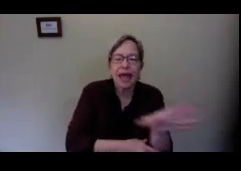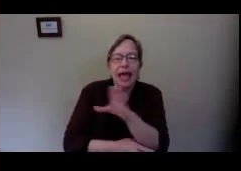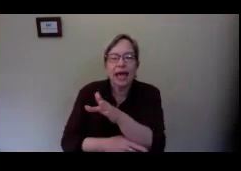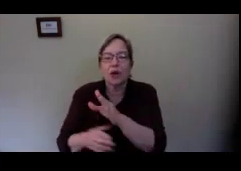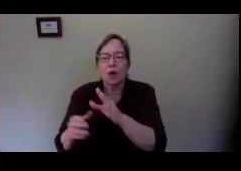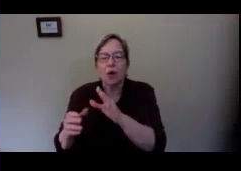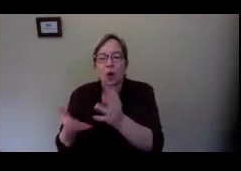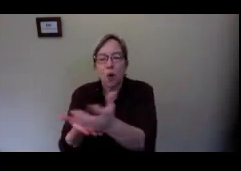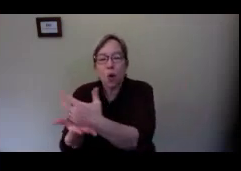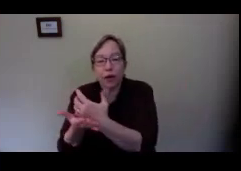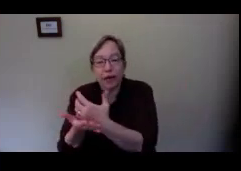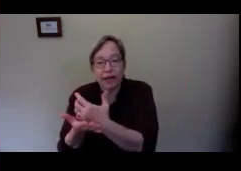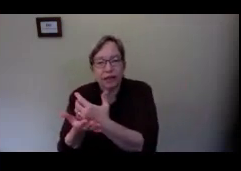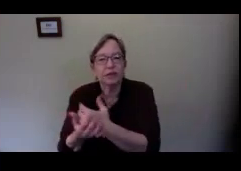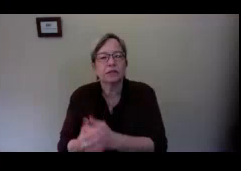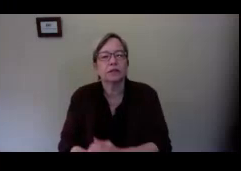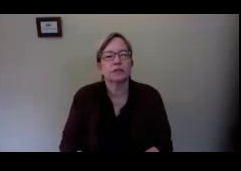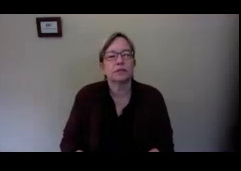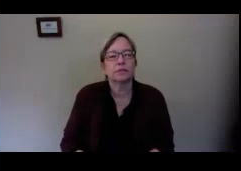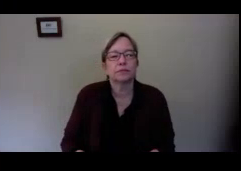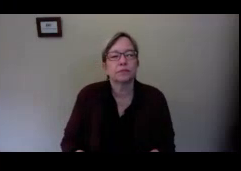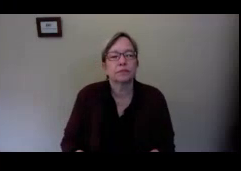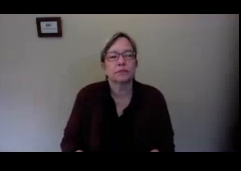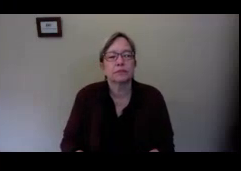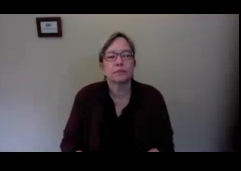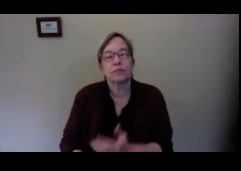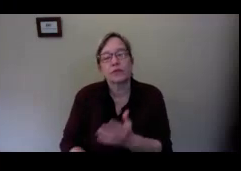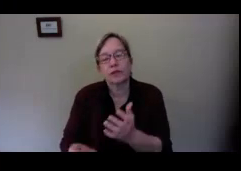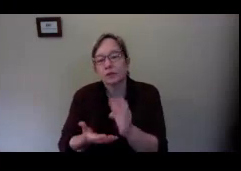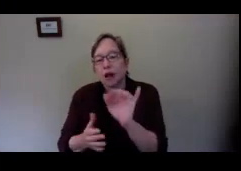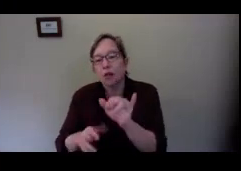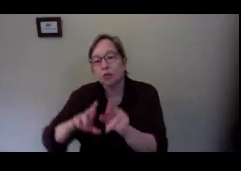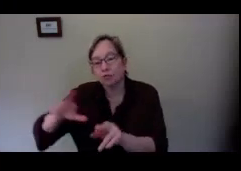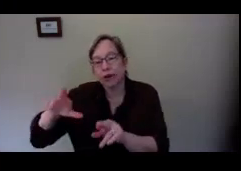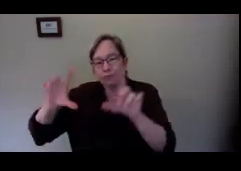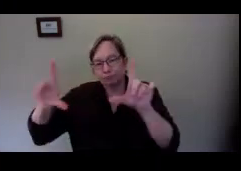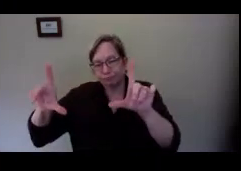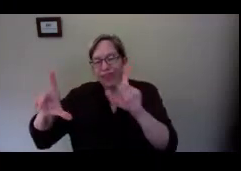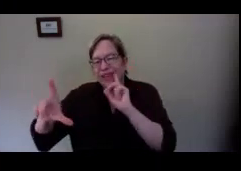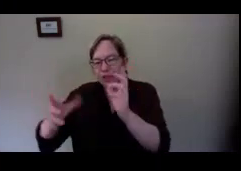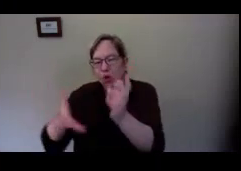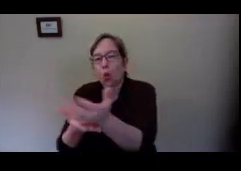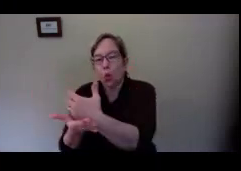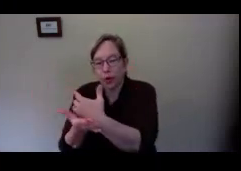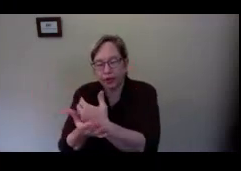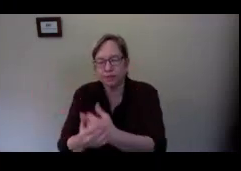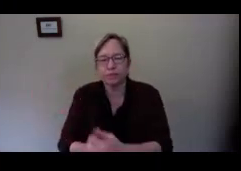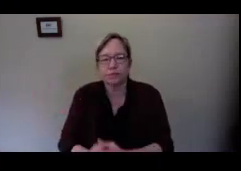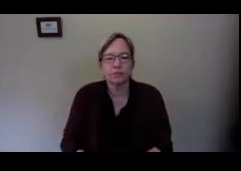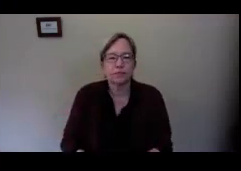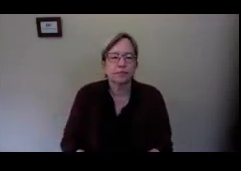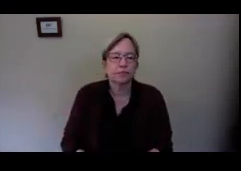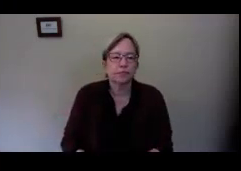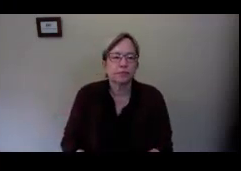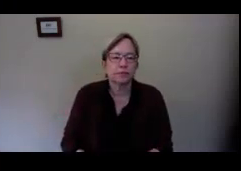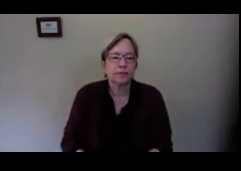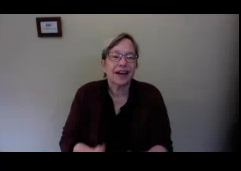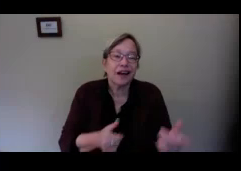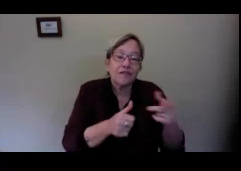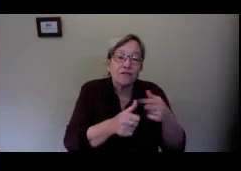the right-hand side of this screen is hoarding. And I would say that although the first room